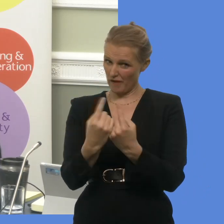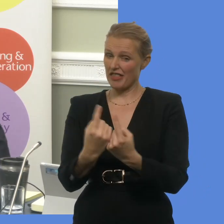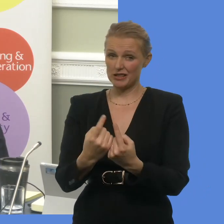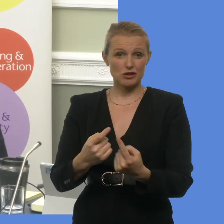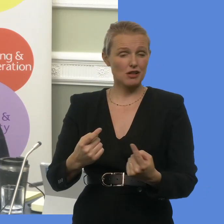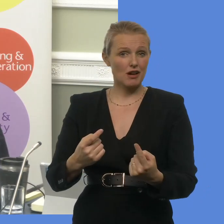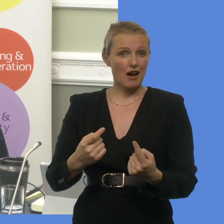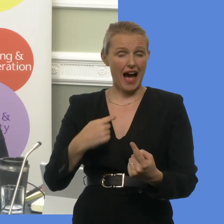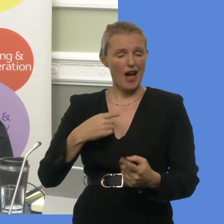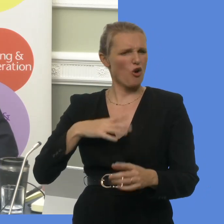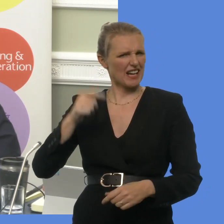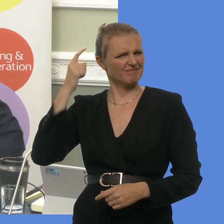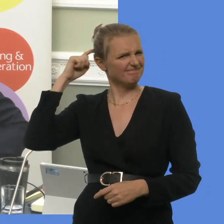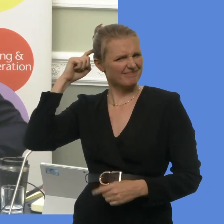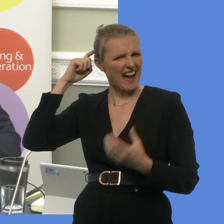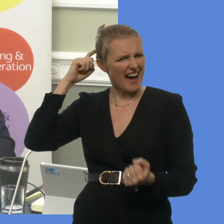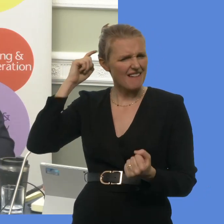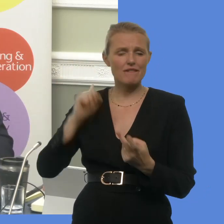I hadn't. So I really do appreciate your